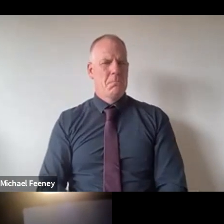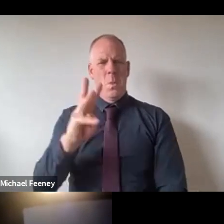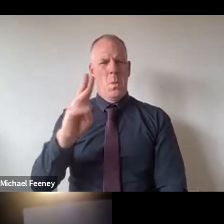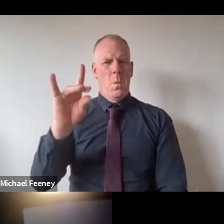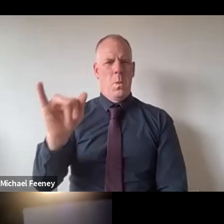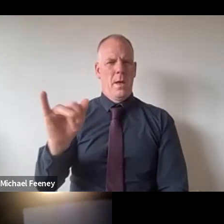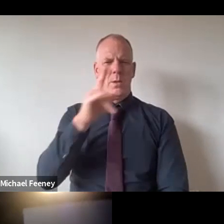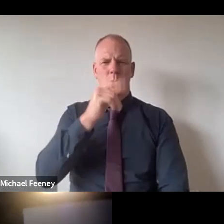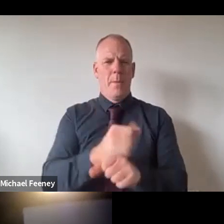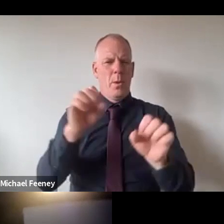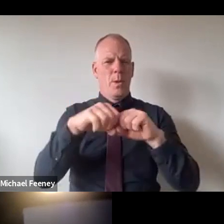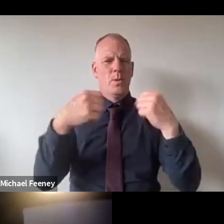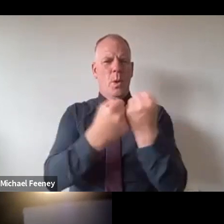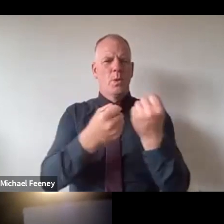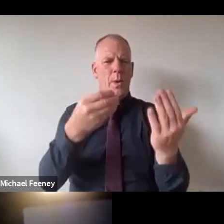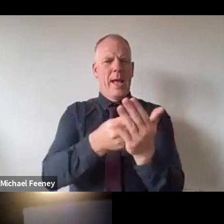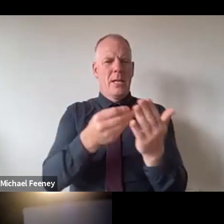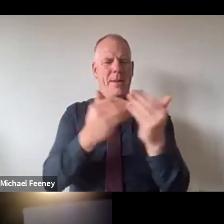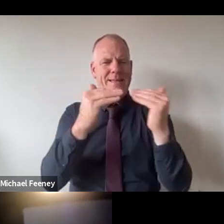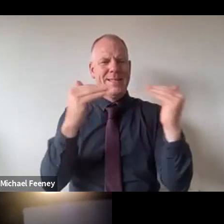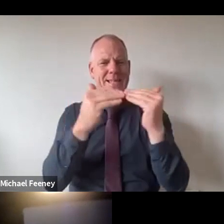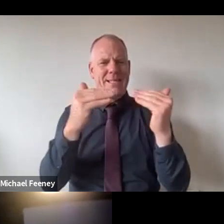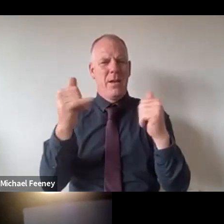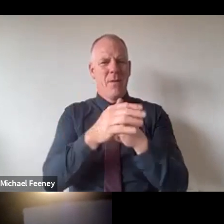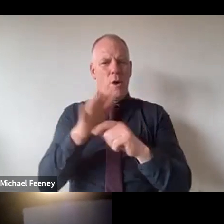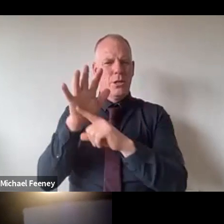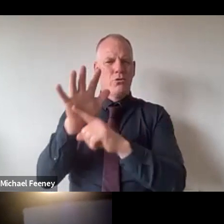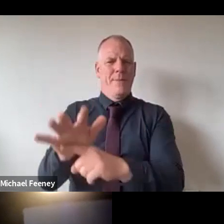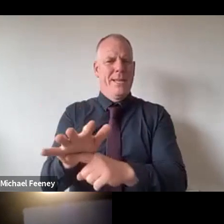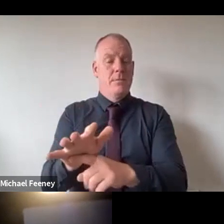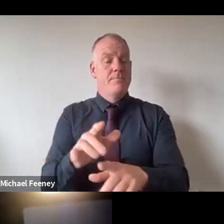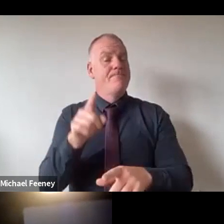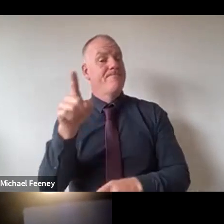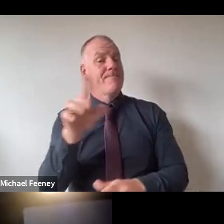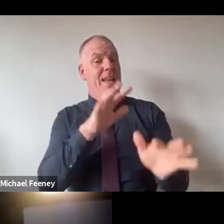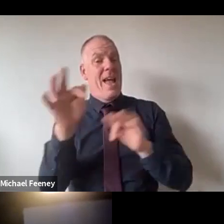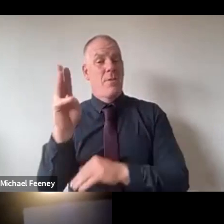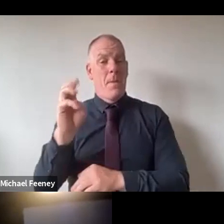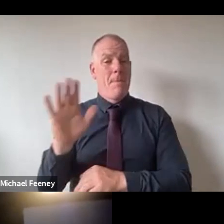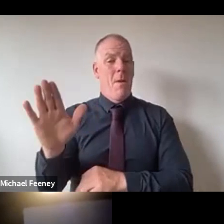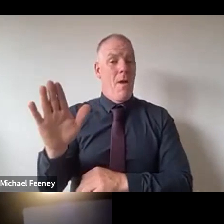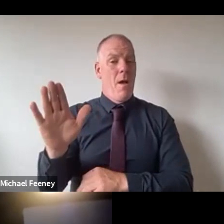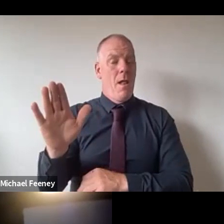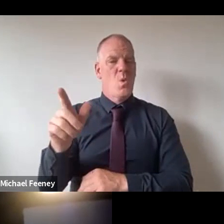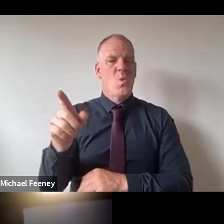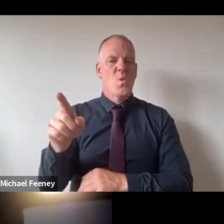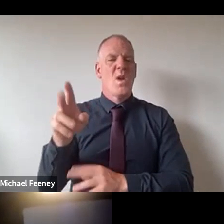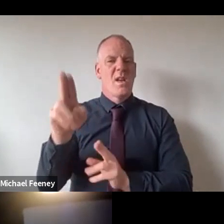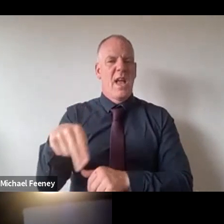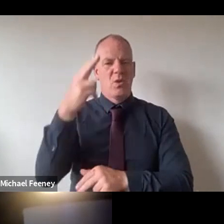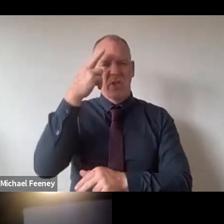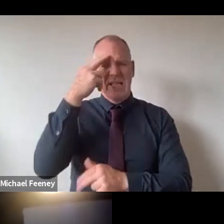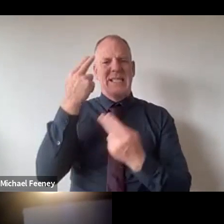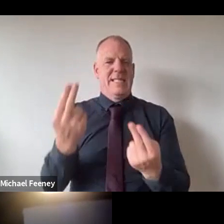talking about a socioeconomic status ground? I think that after Paul's speech, it's not very hard to